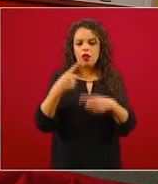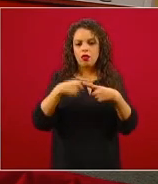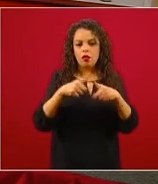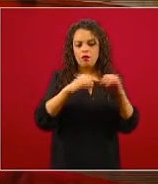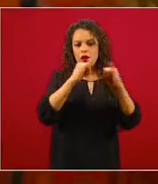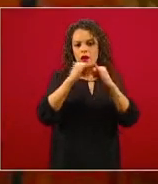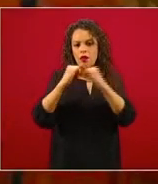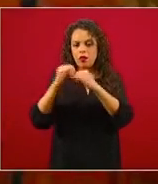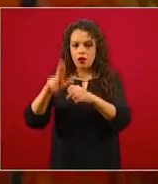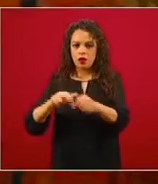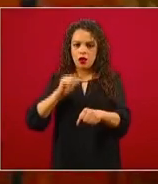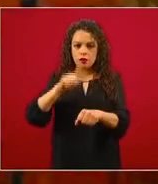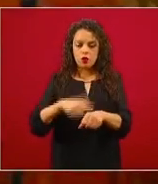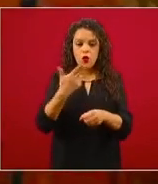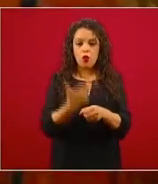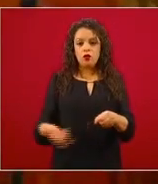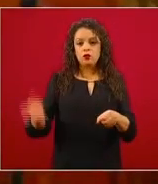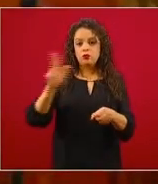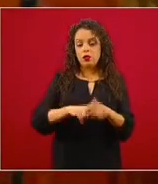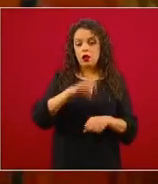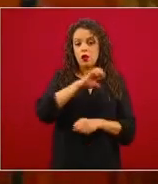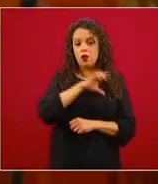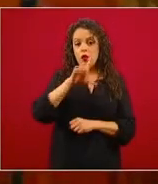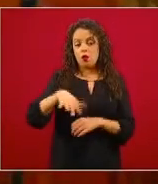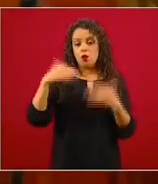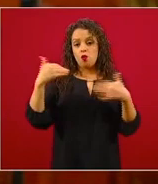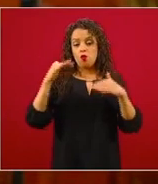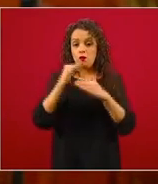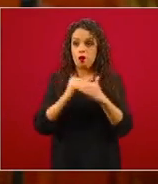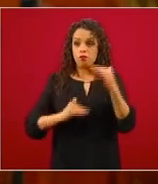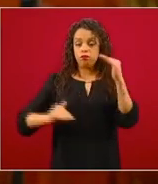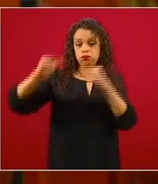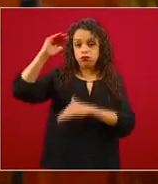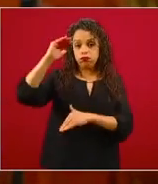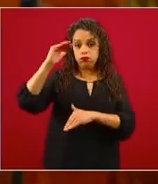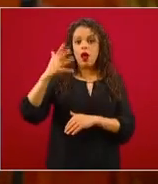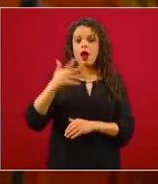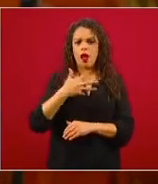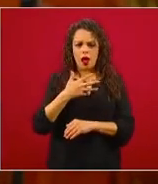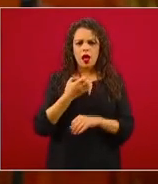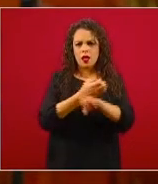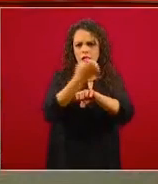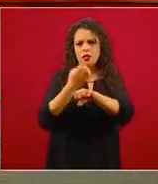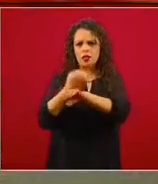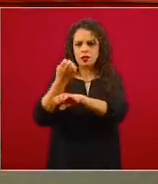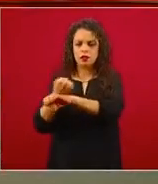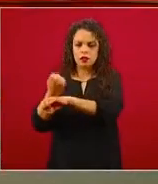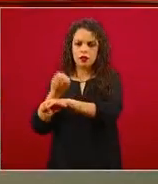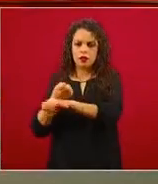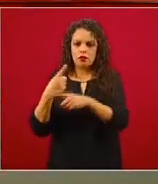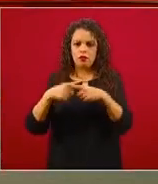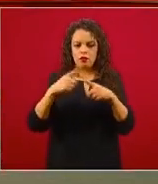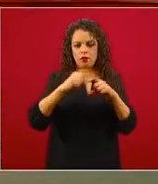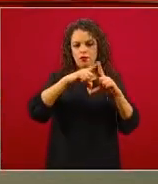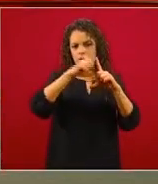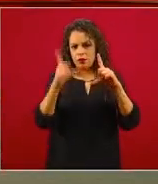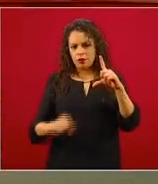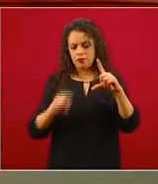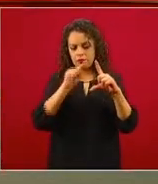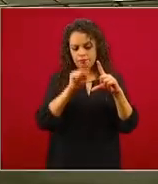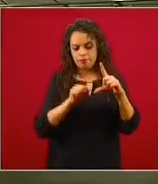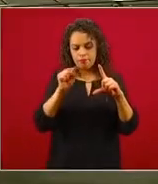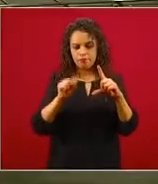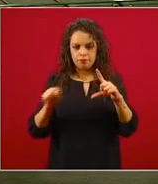including the hospitals that belong to INSABI and hospitals that are highly specialized in different states of the Republic.